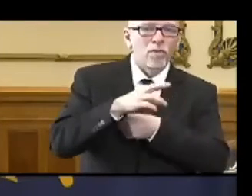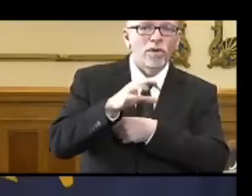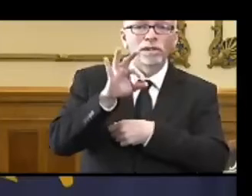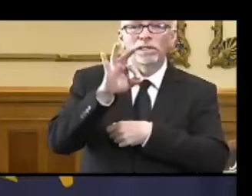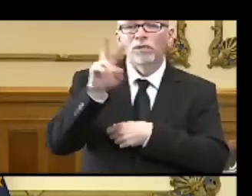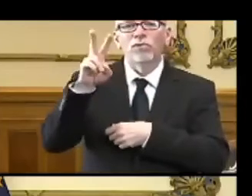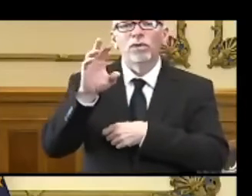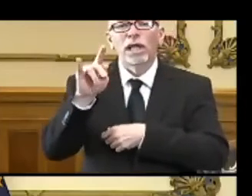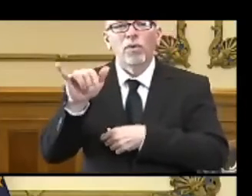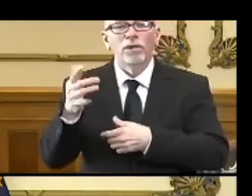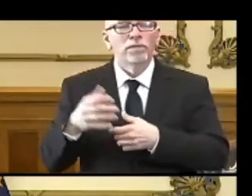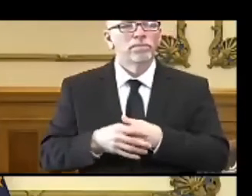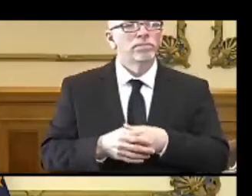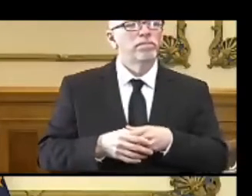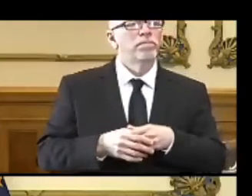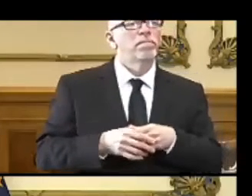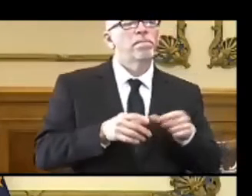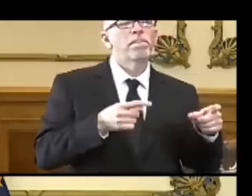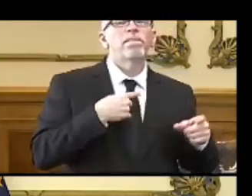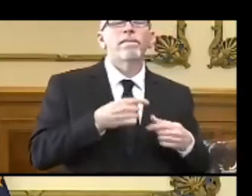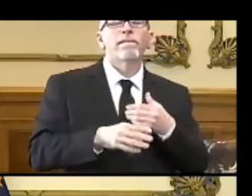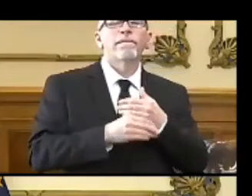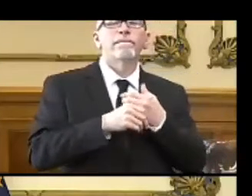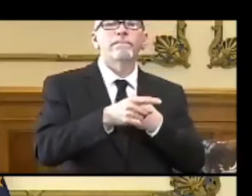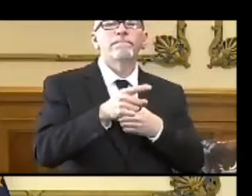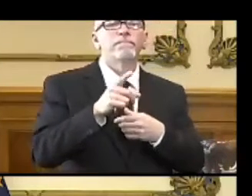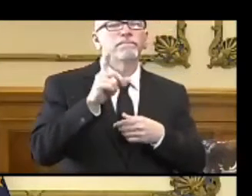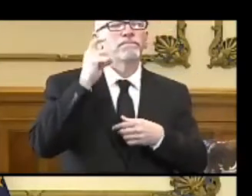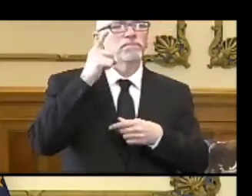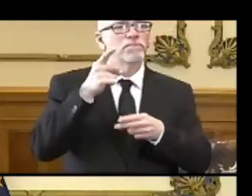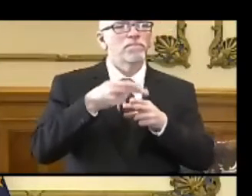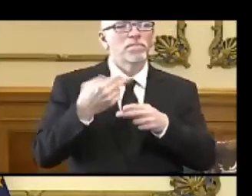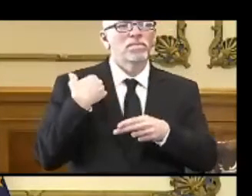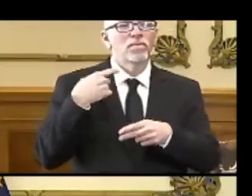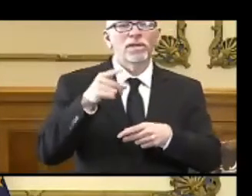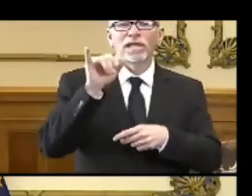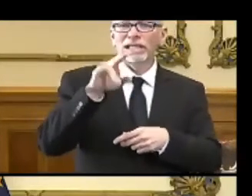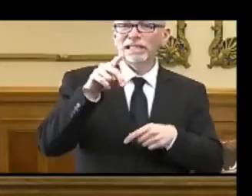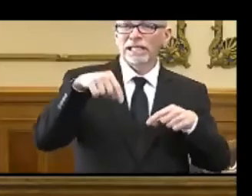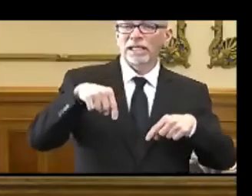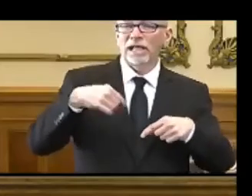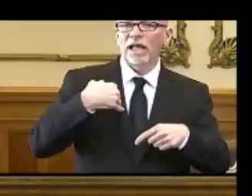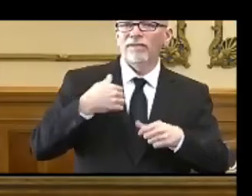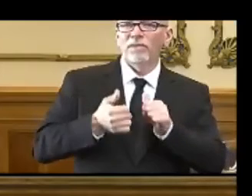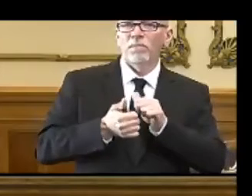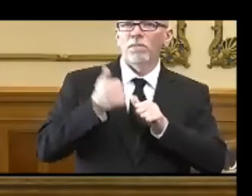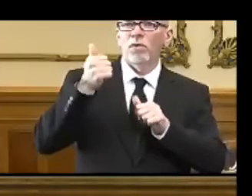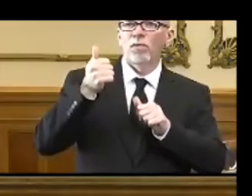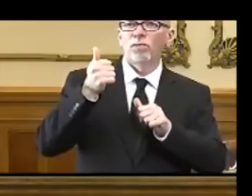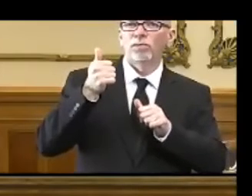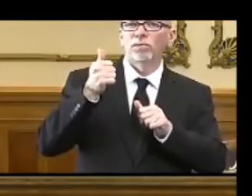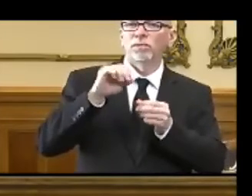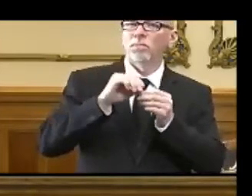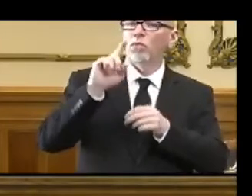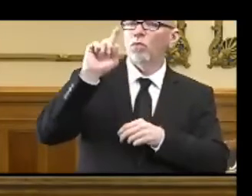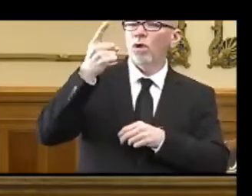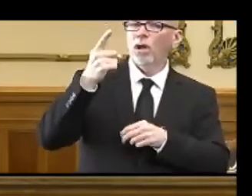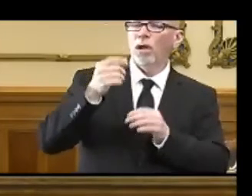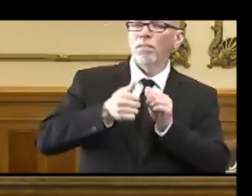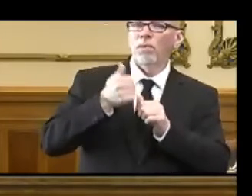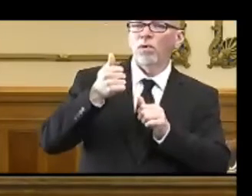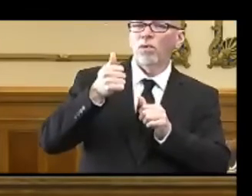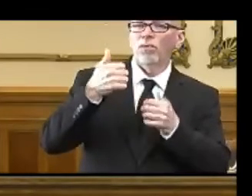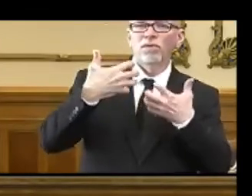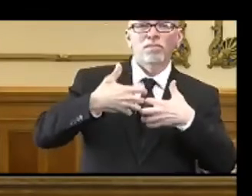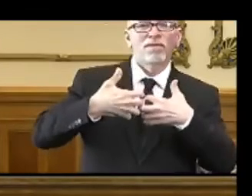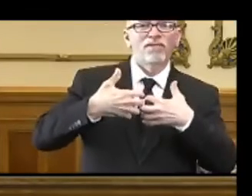others. And Governor, if I might add, and the Governor's mentioned this before, Indiana has the most intensive, number one in terms of intensity of